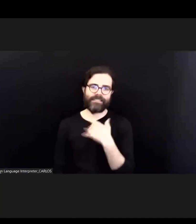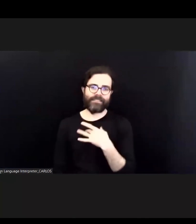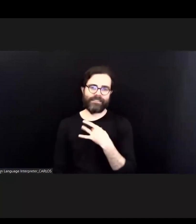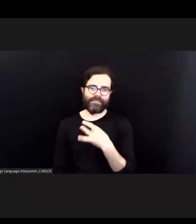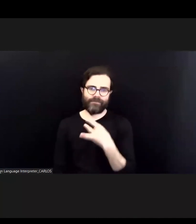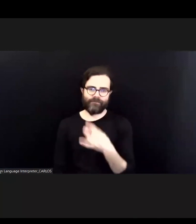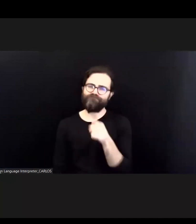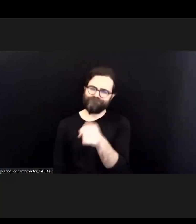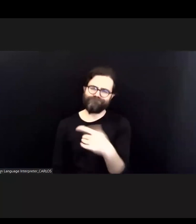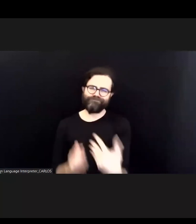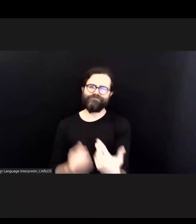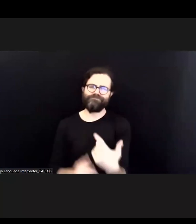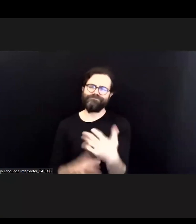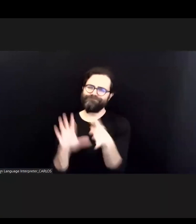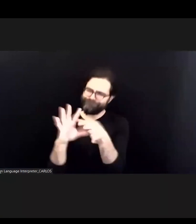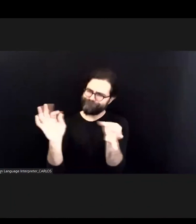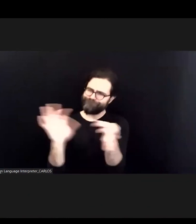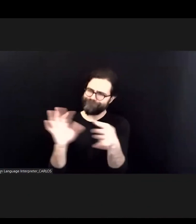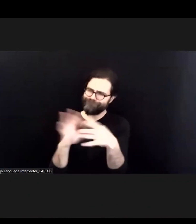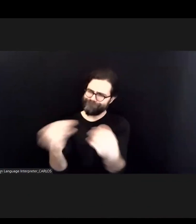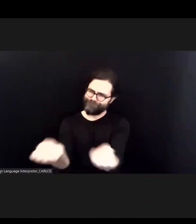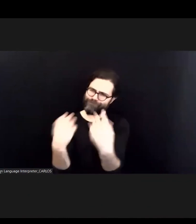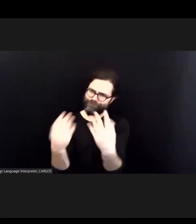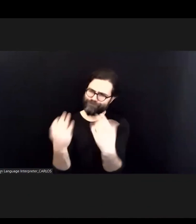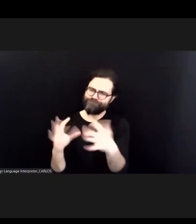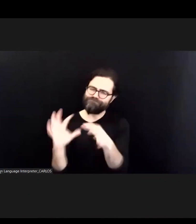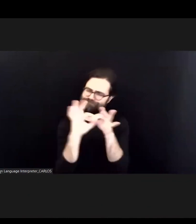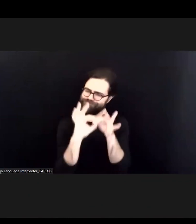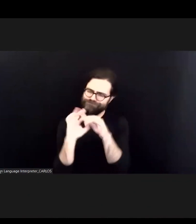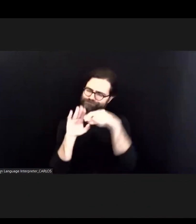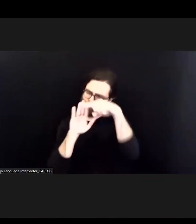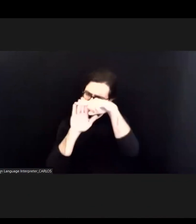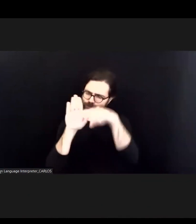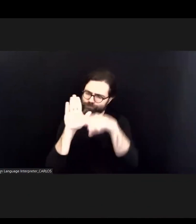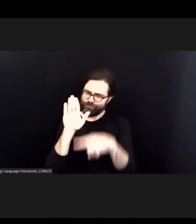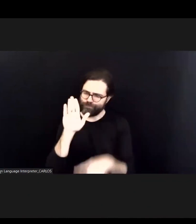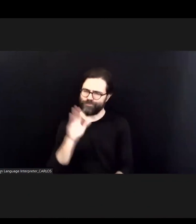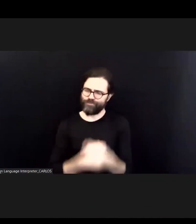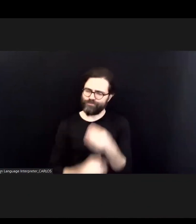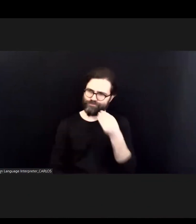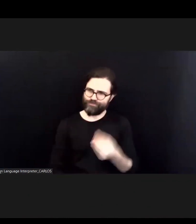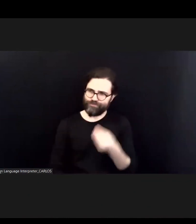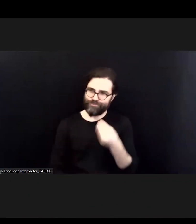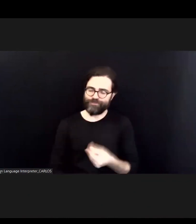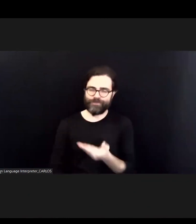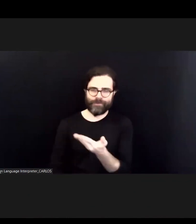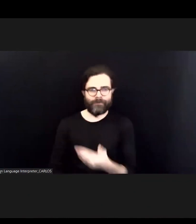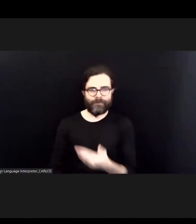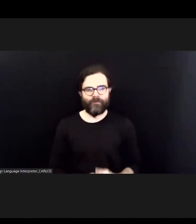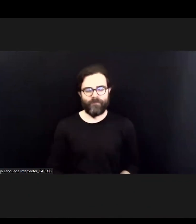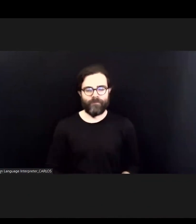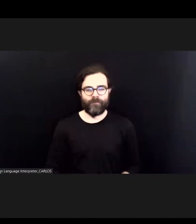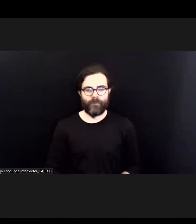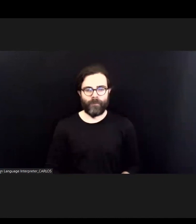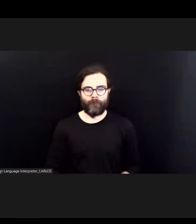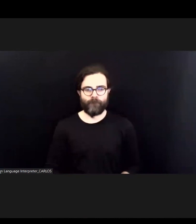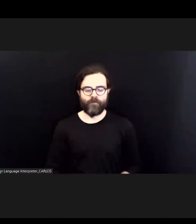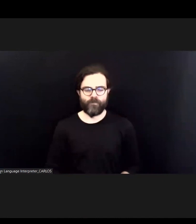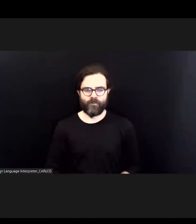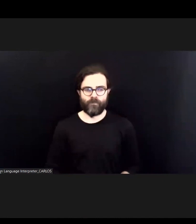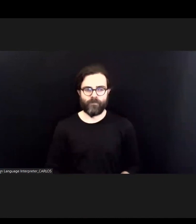accessibility of ICT products and services in different sectors. And today we are covering the e-learning part of